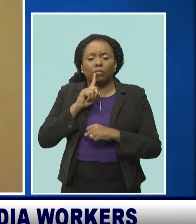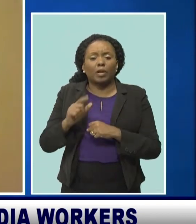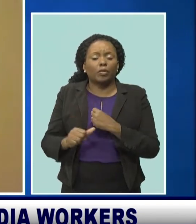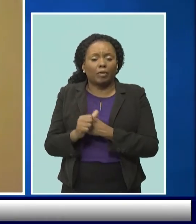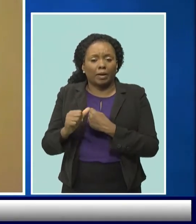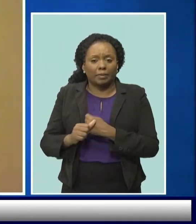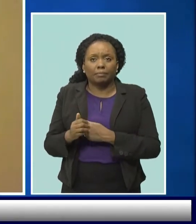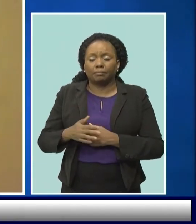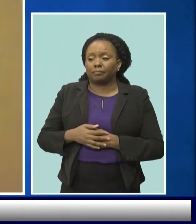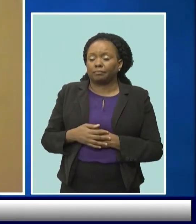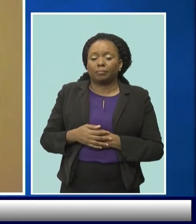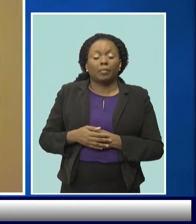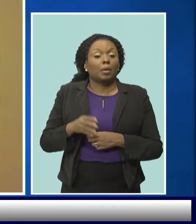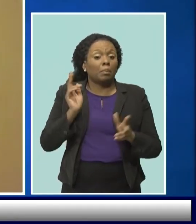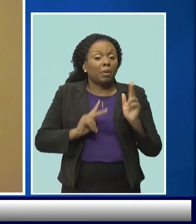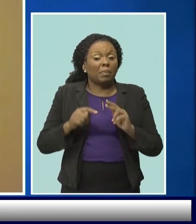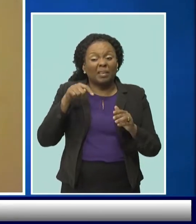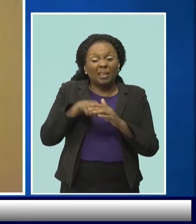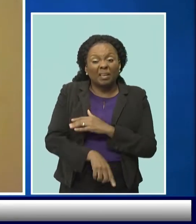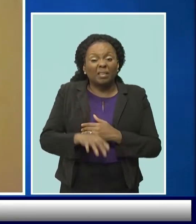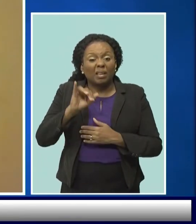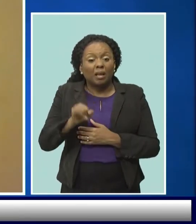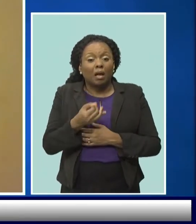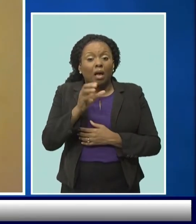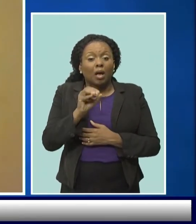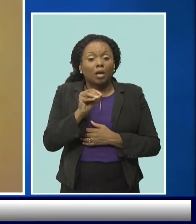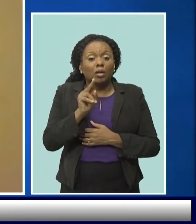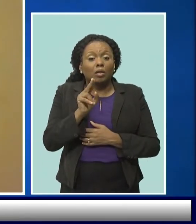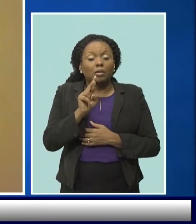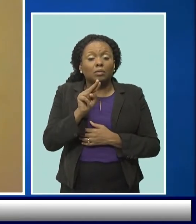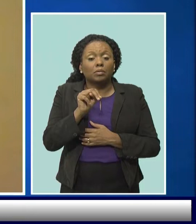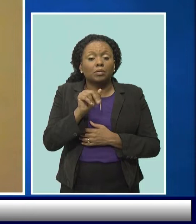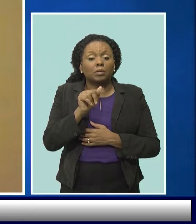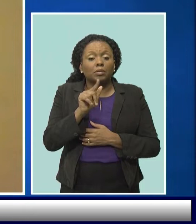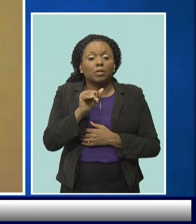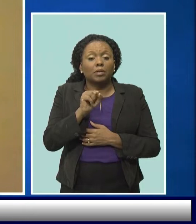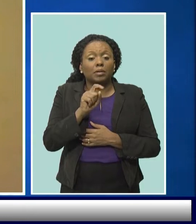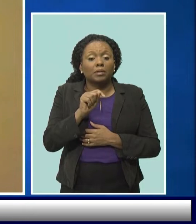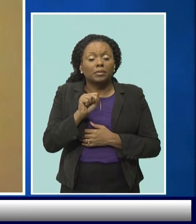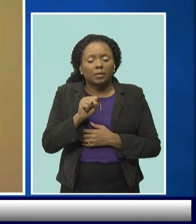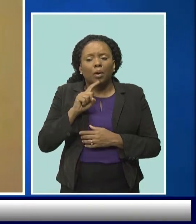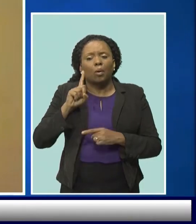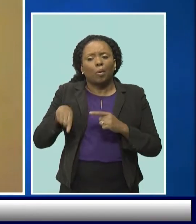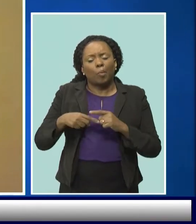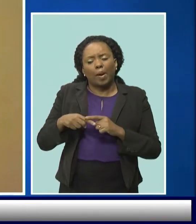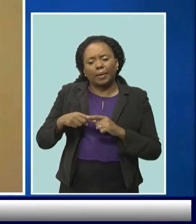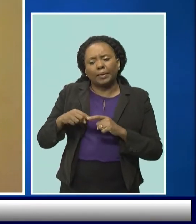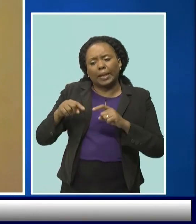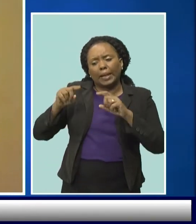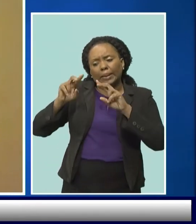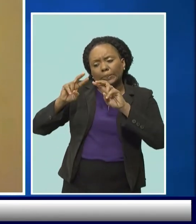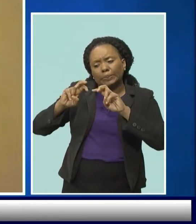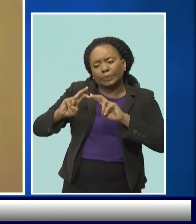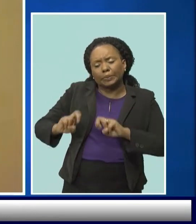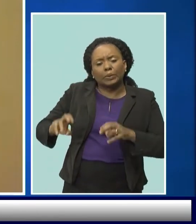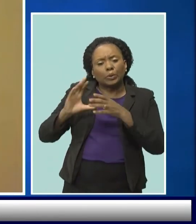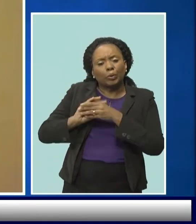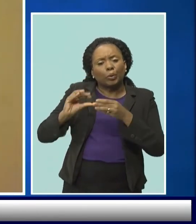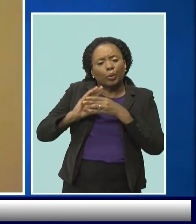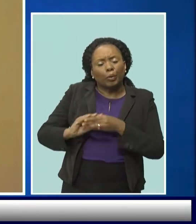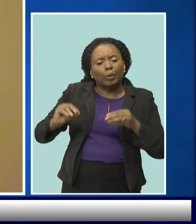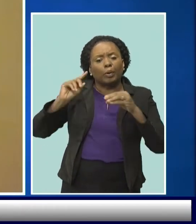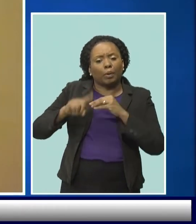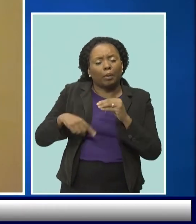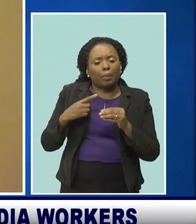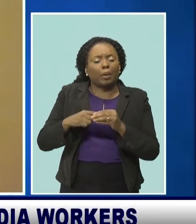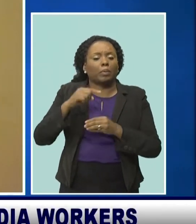killed for when they investigating corruption. And some of the instances I mentioned to you with respect to journalists who were threatened